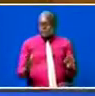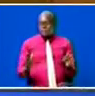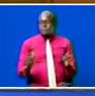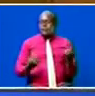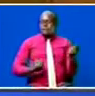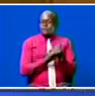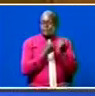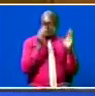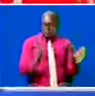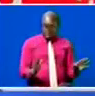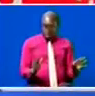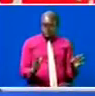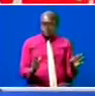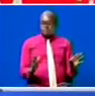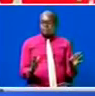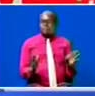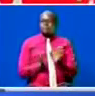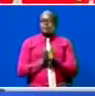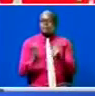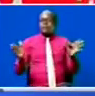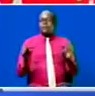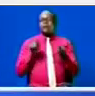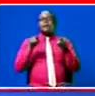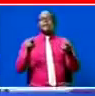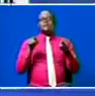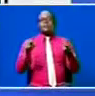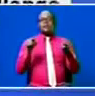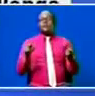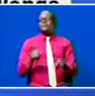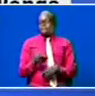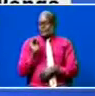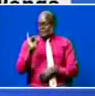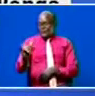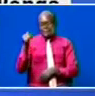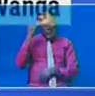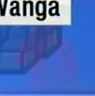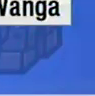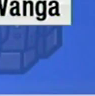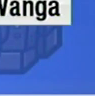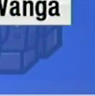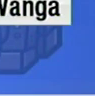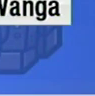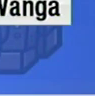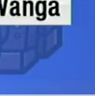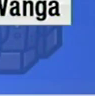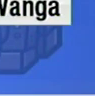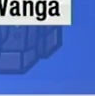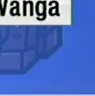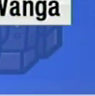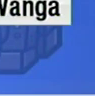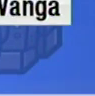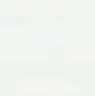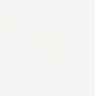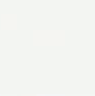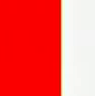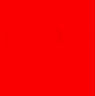followers, and there is general intimidation. That perception is corroborated by random attacks of journalists